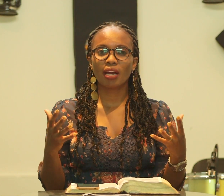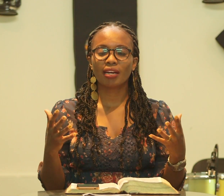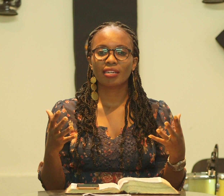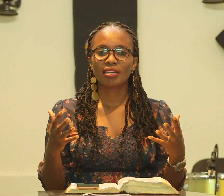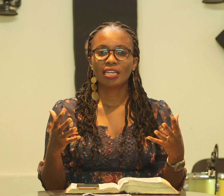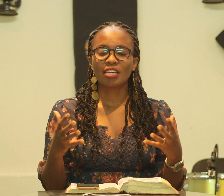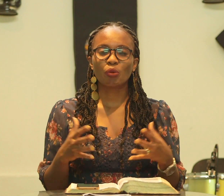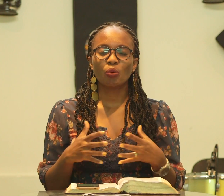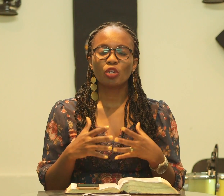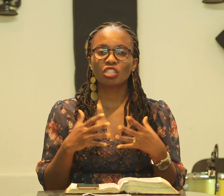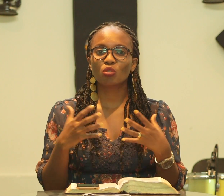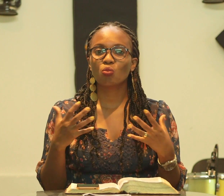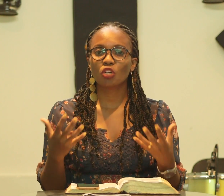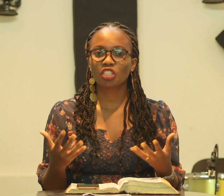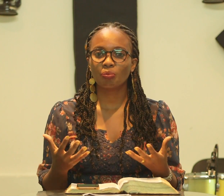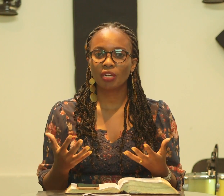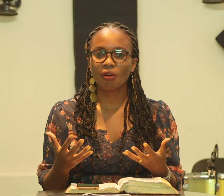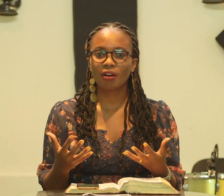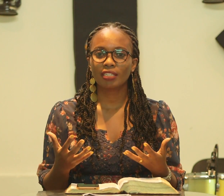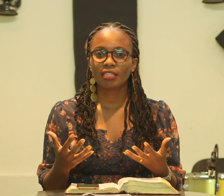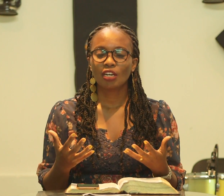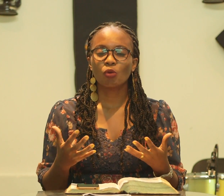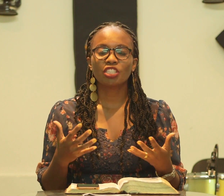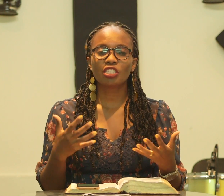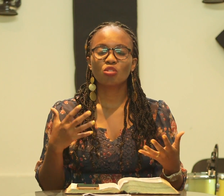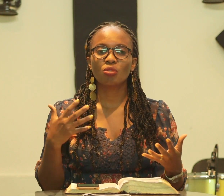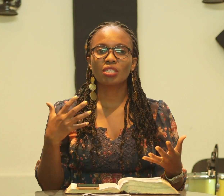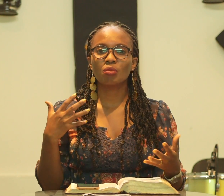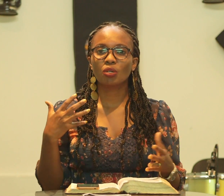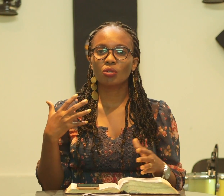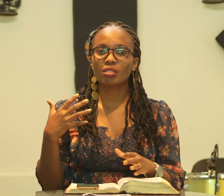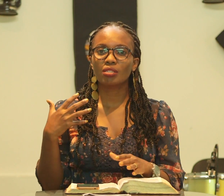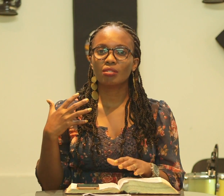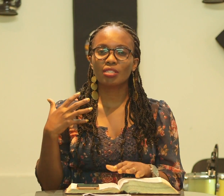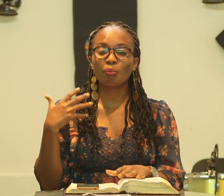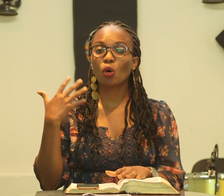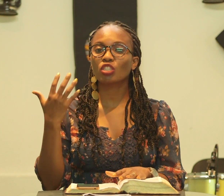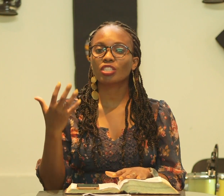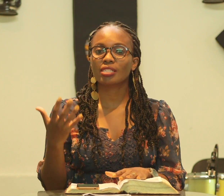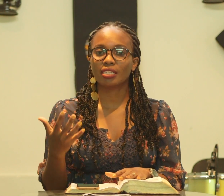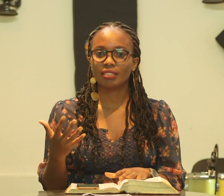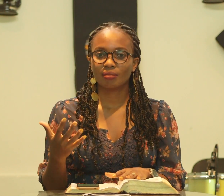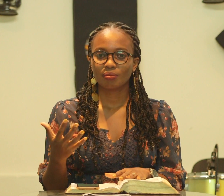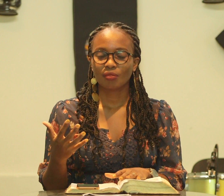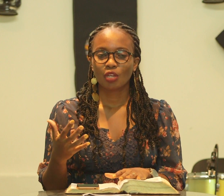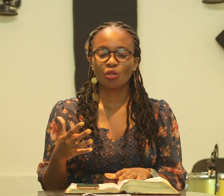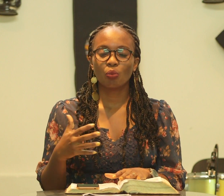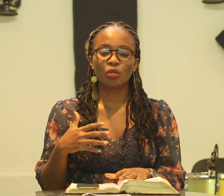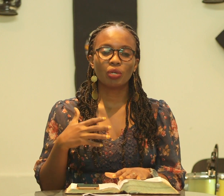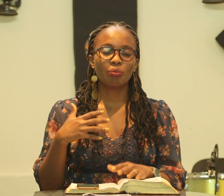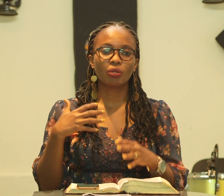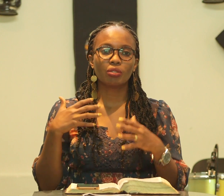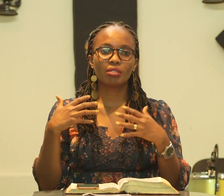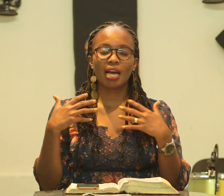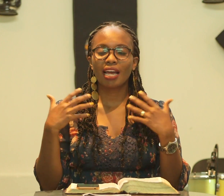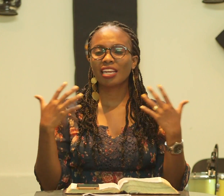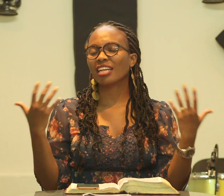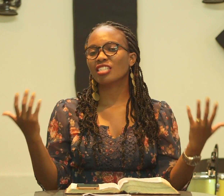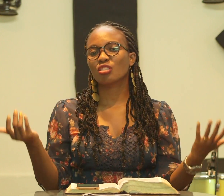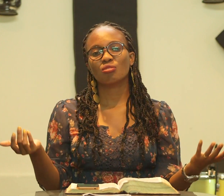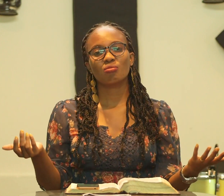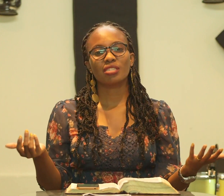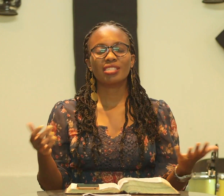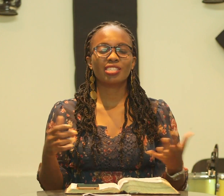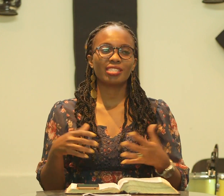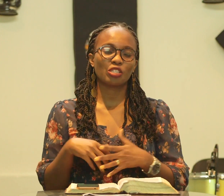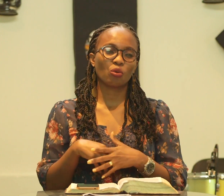place where even when we are just worshiping God, we just do it because subconsciously, you know, we do it because I